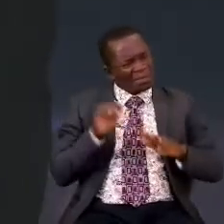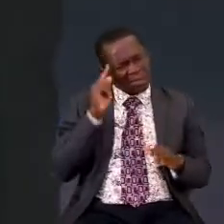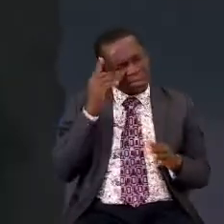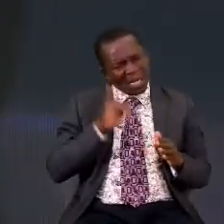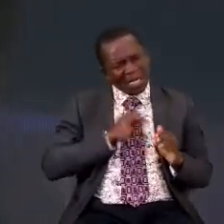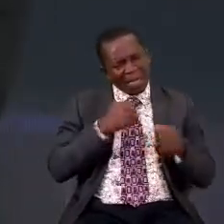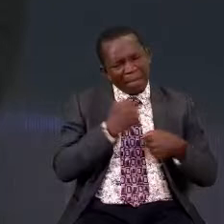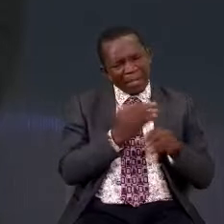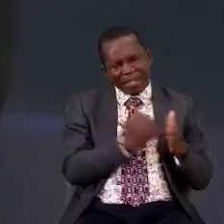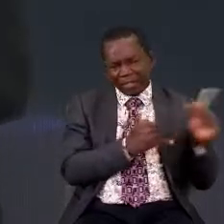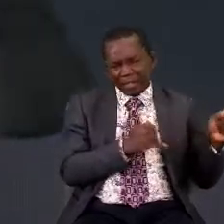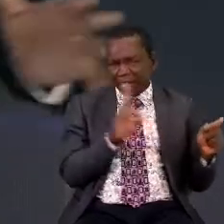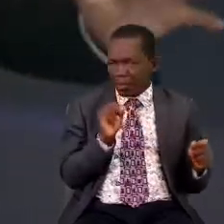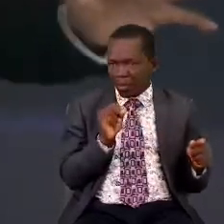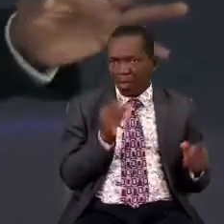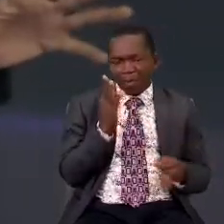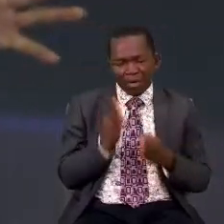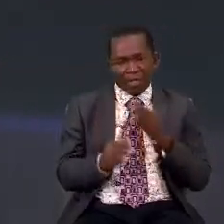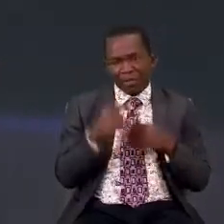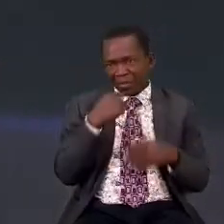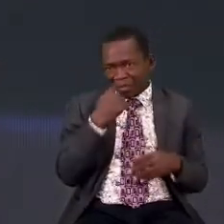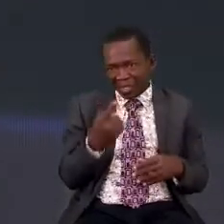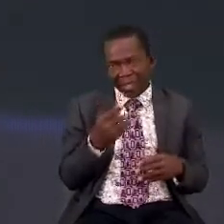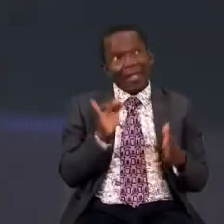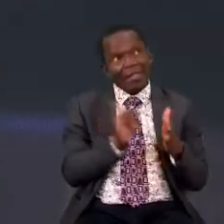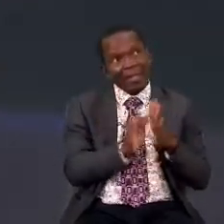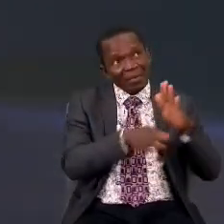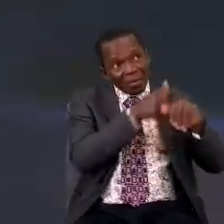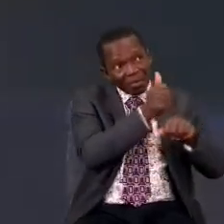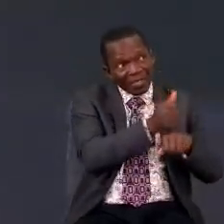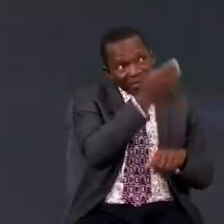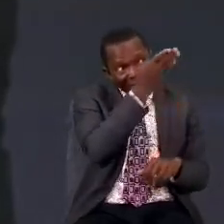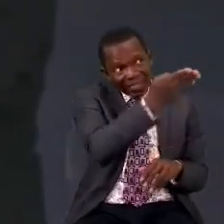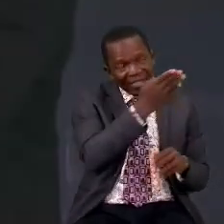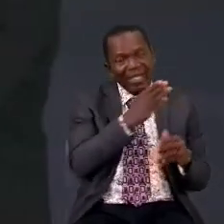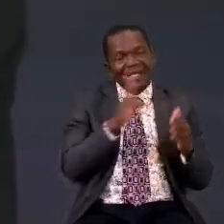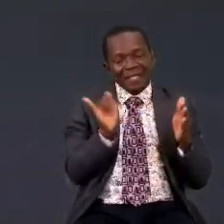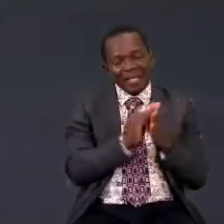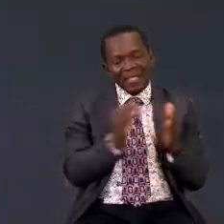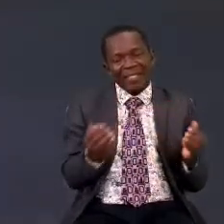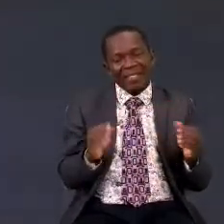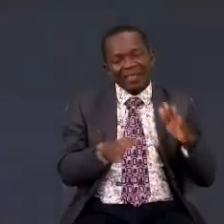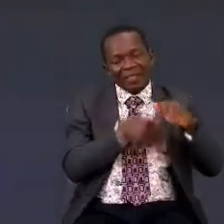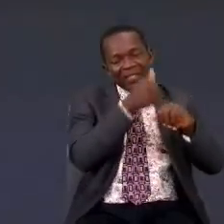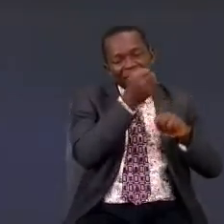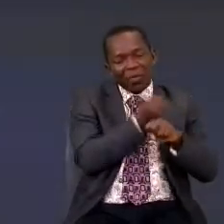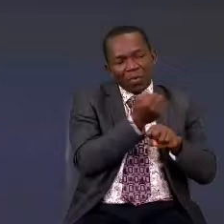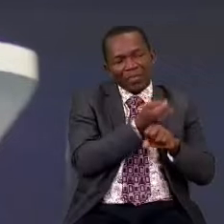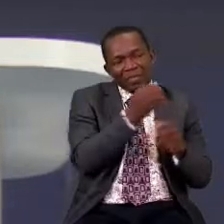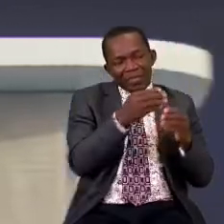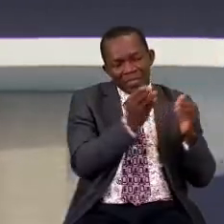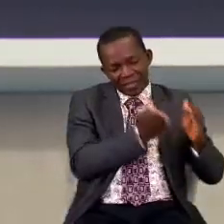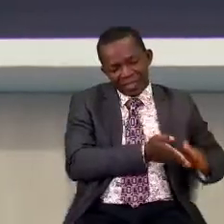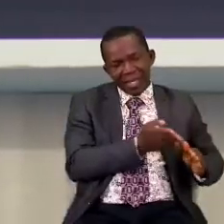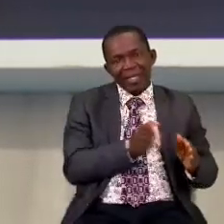look at the raw side, and look at the primitive section, and look at all those areas, and nothing beats you